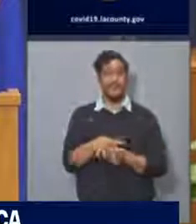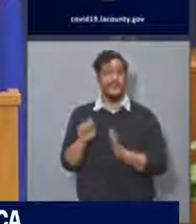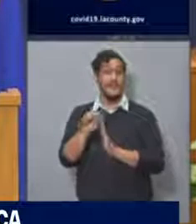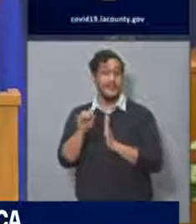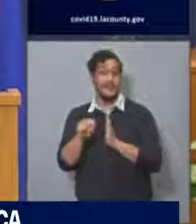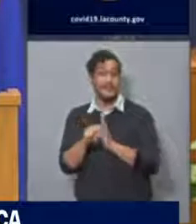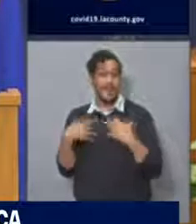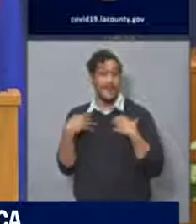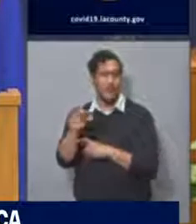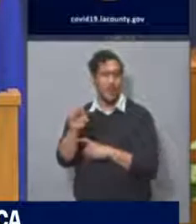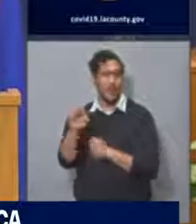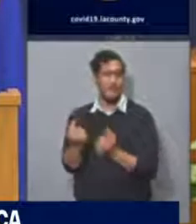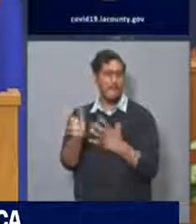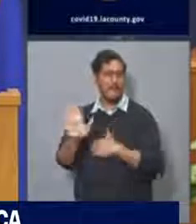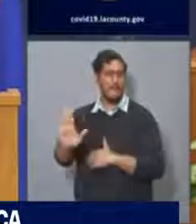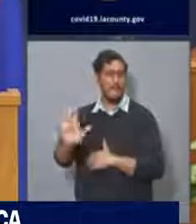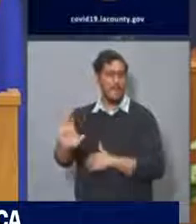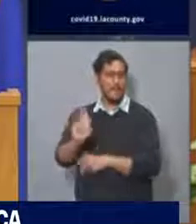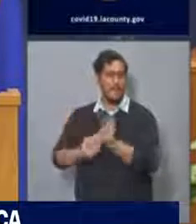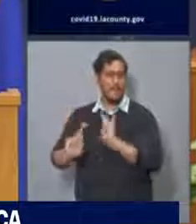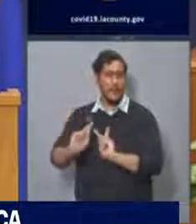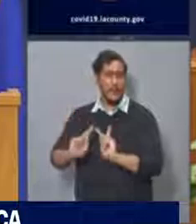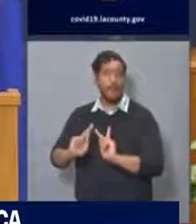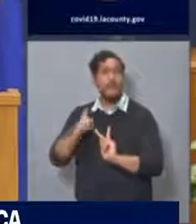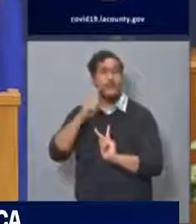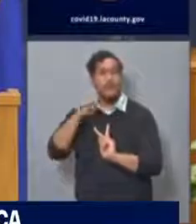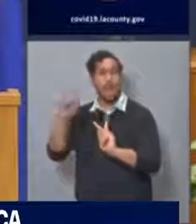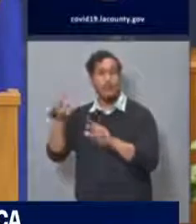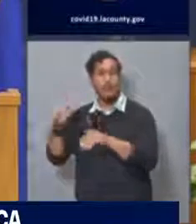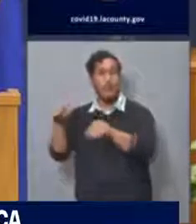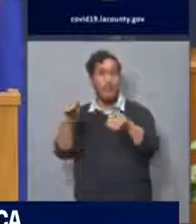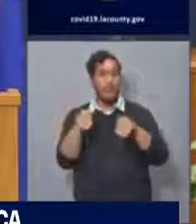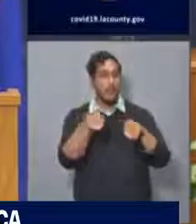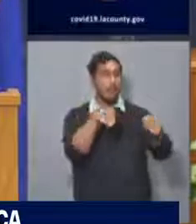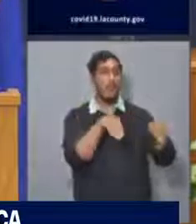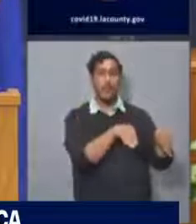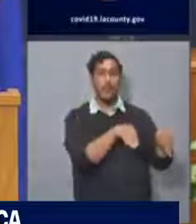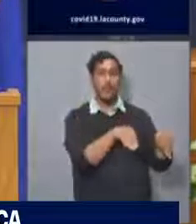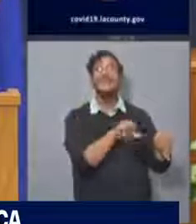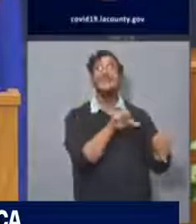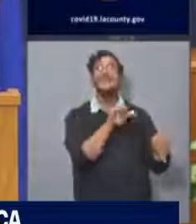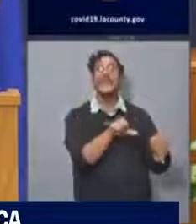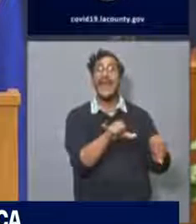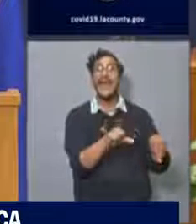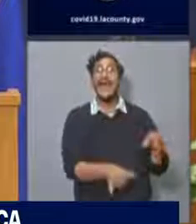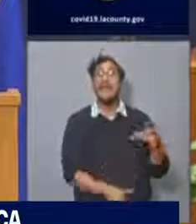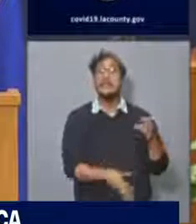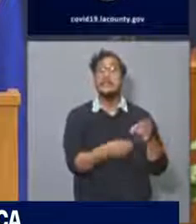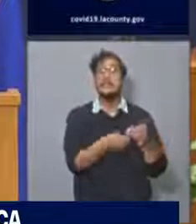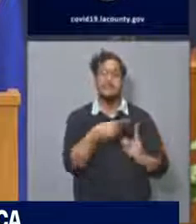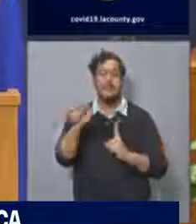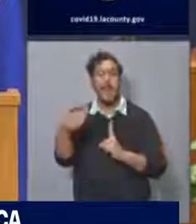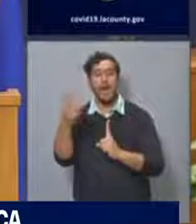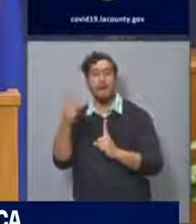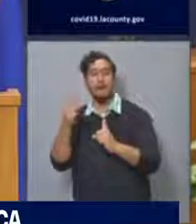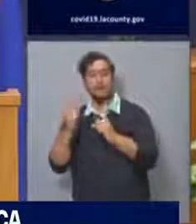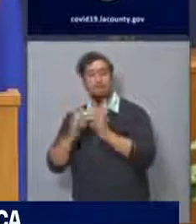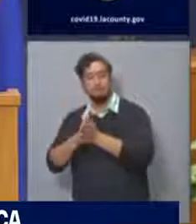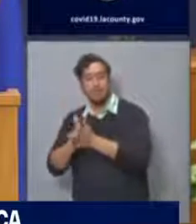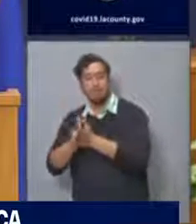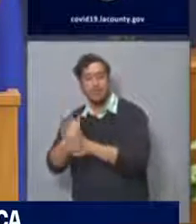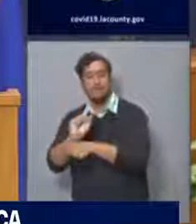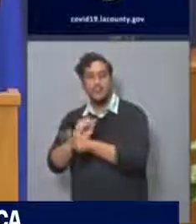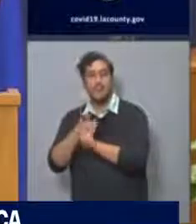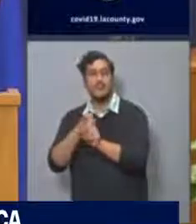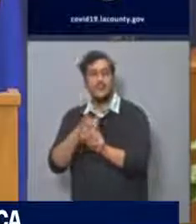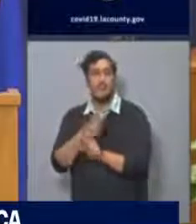number of individuals that they're working on processes for mobilization. That's in addition to all of the efforts that hospitals do normally and